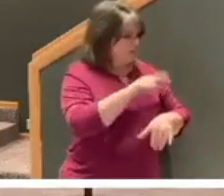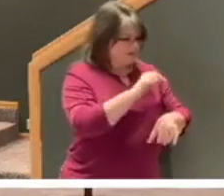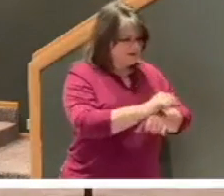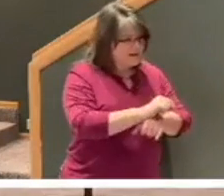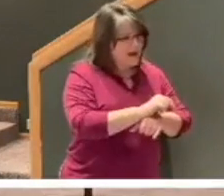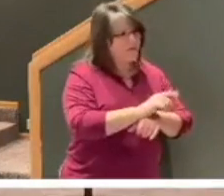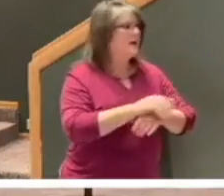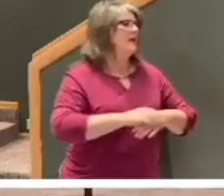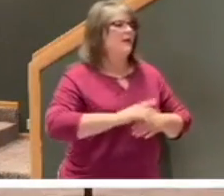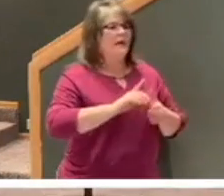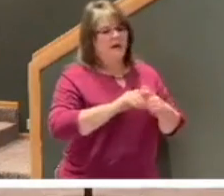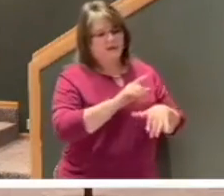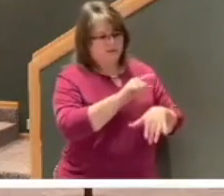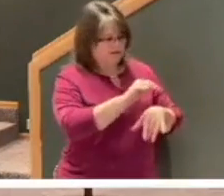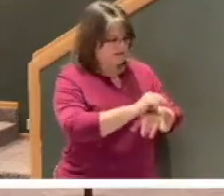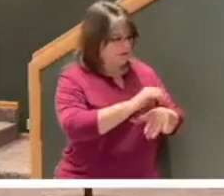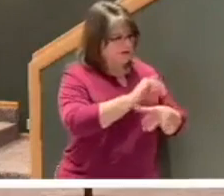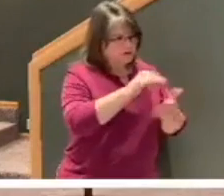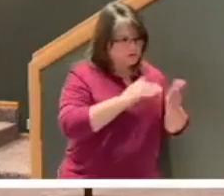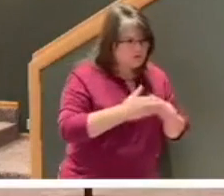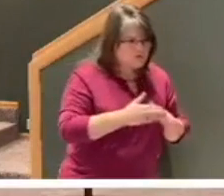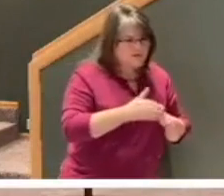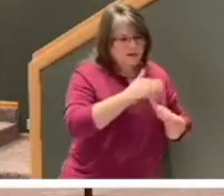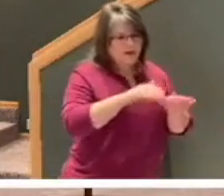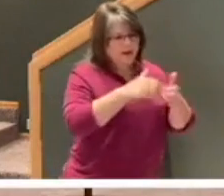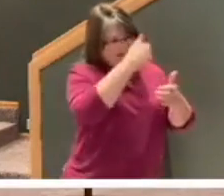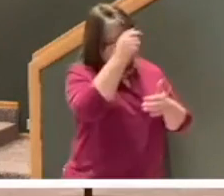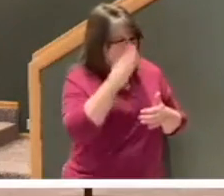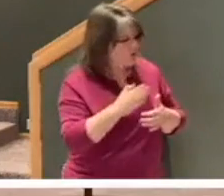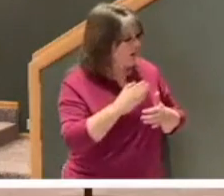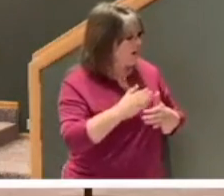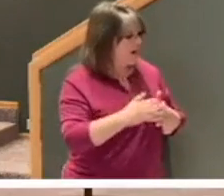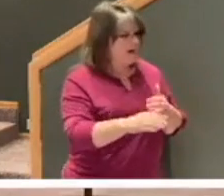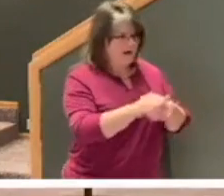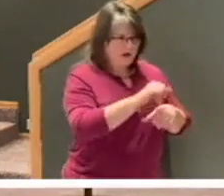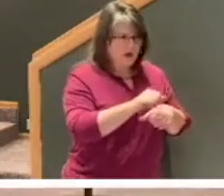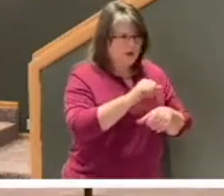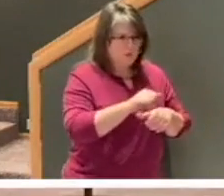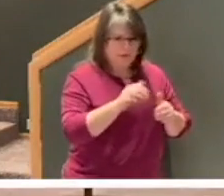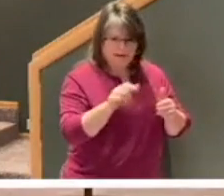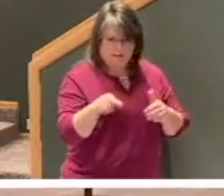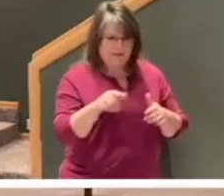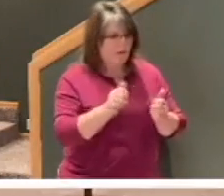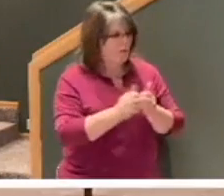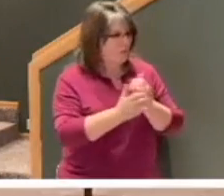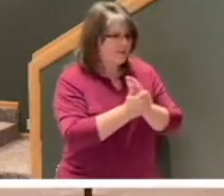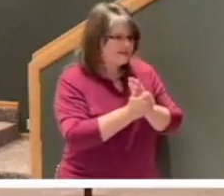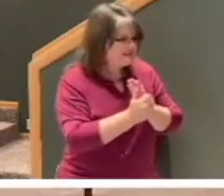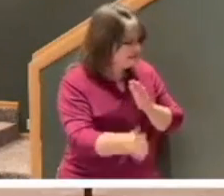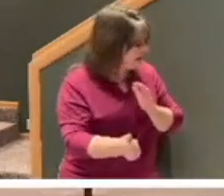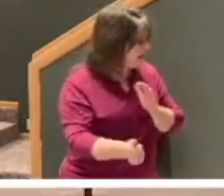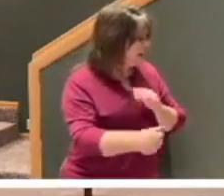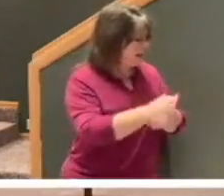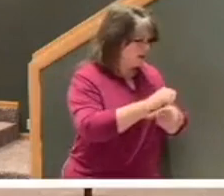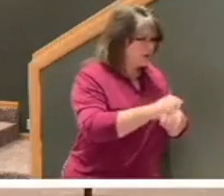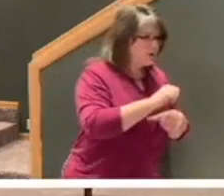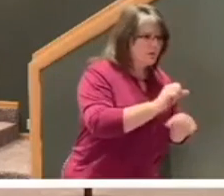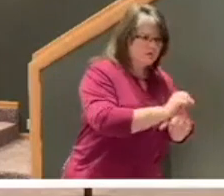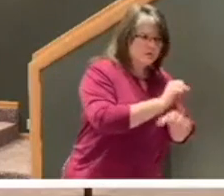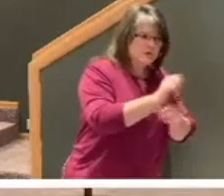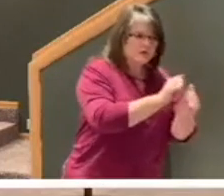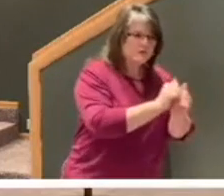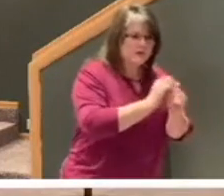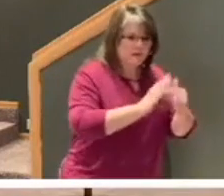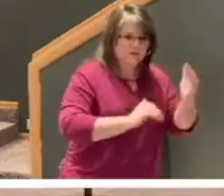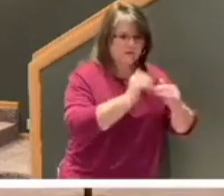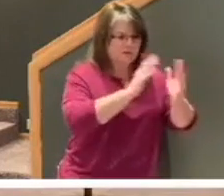temple in Jerusalem and how God anointed craftsmen of skill. It was skill and anointing to work together to